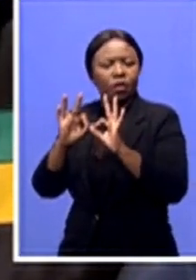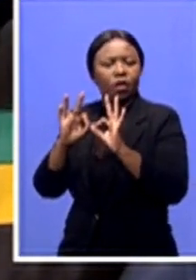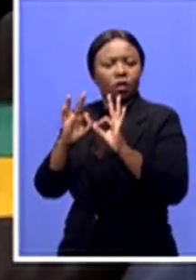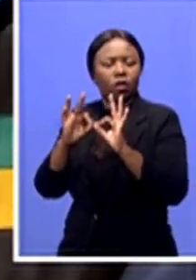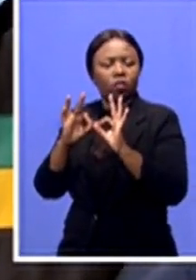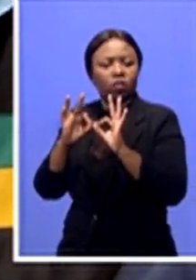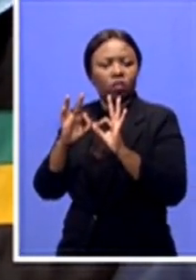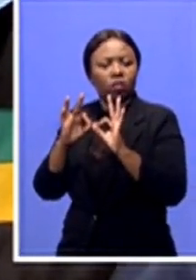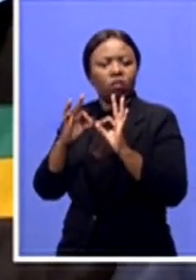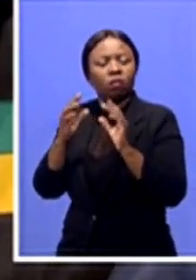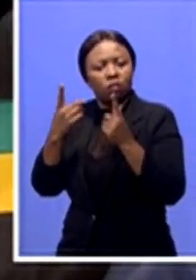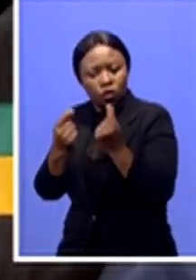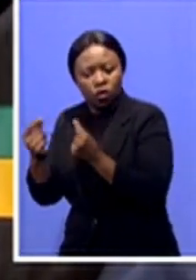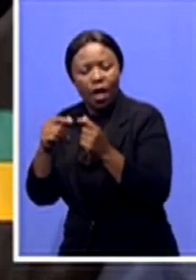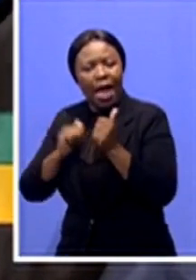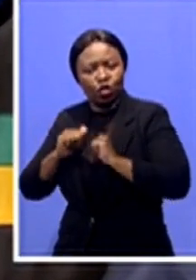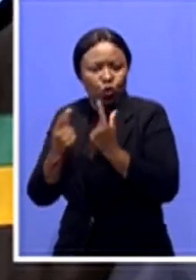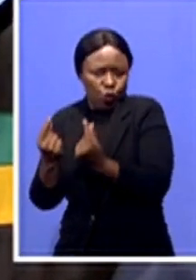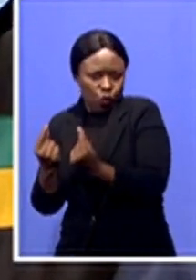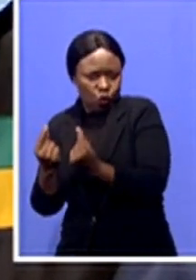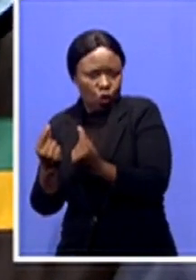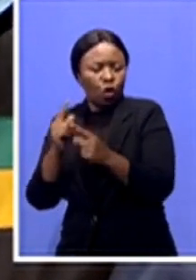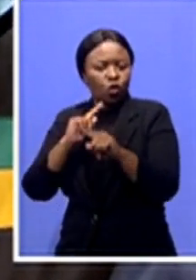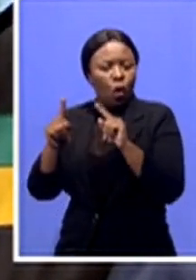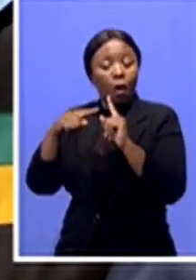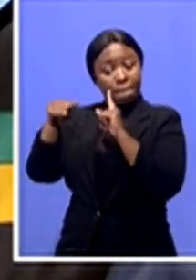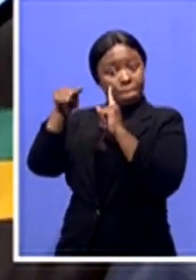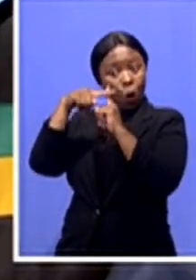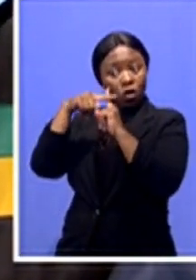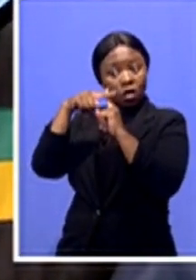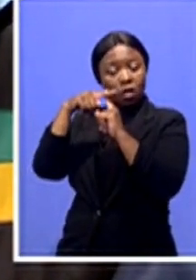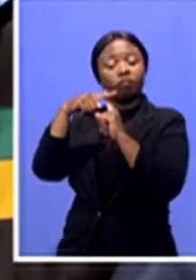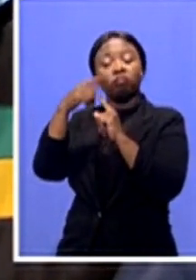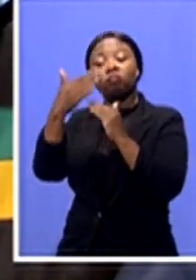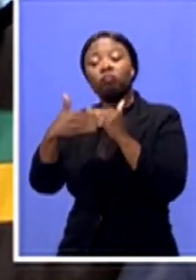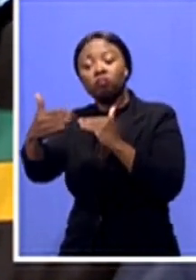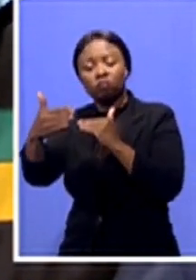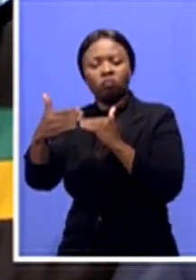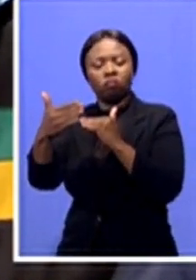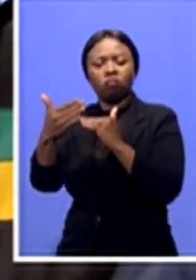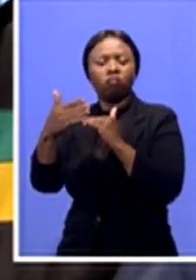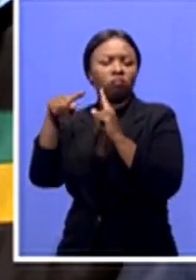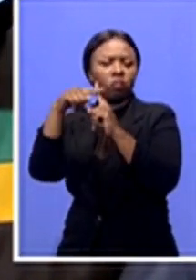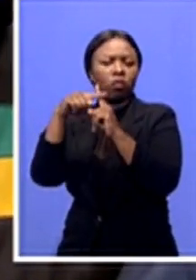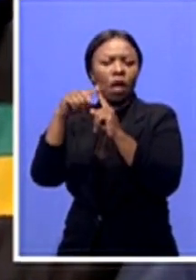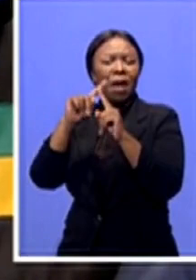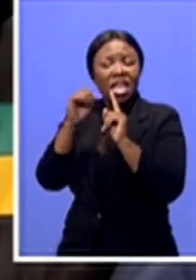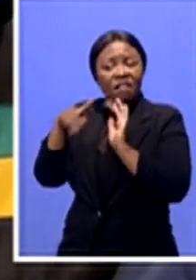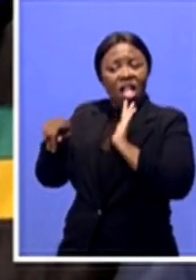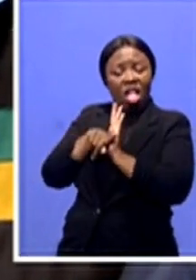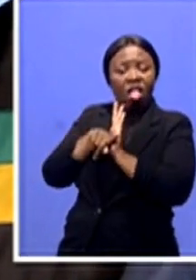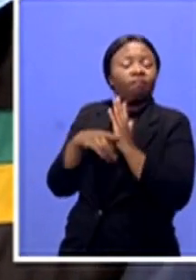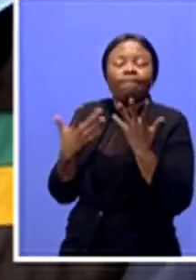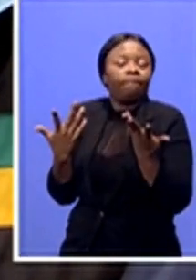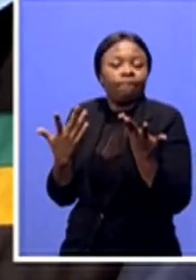a positive outcome, and if it's negative, we will take it in our stride. We are that type of